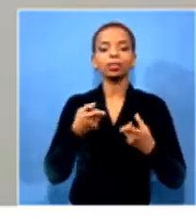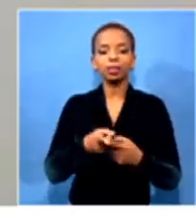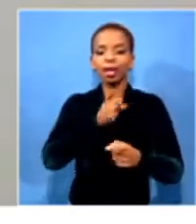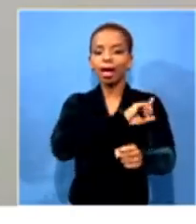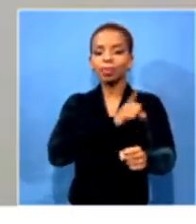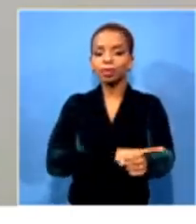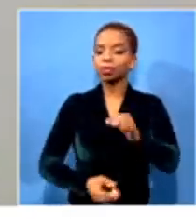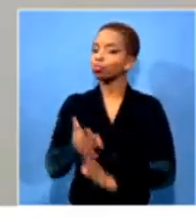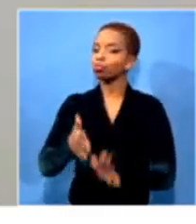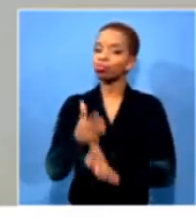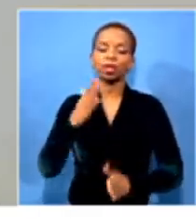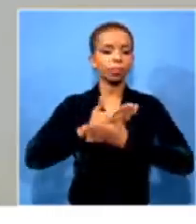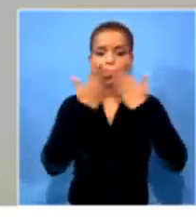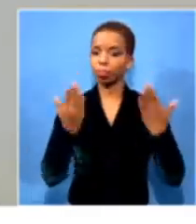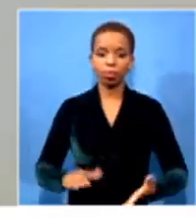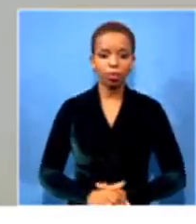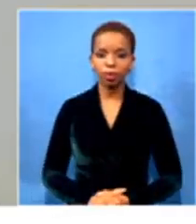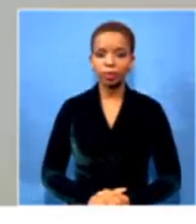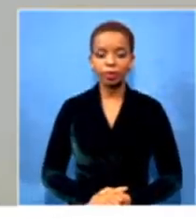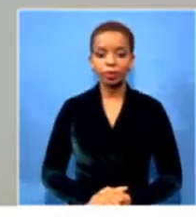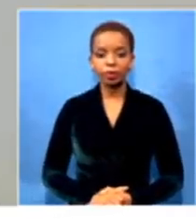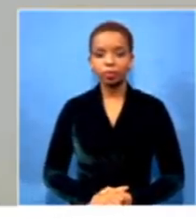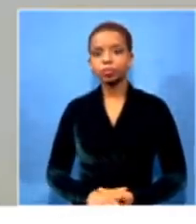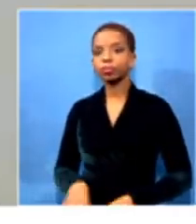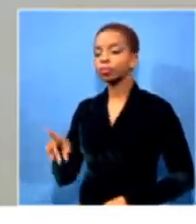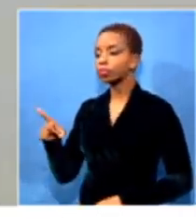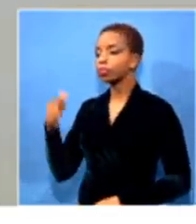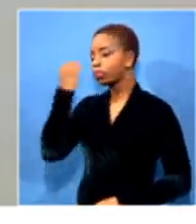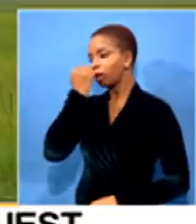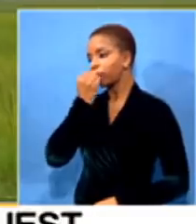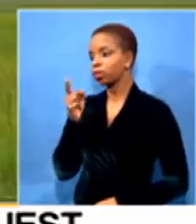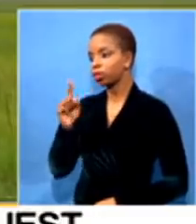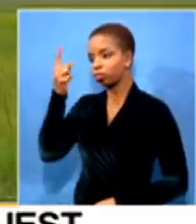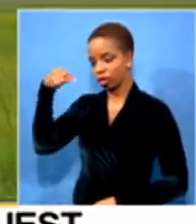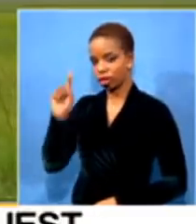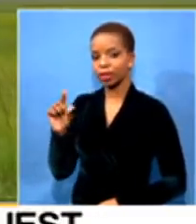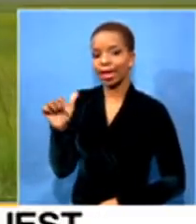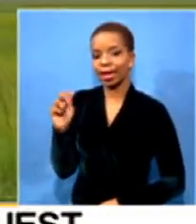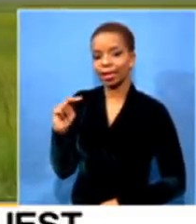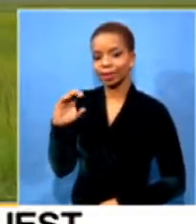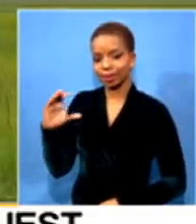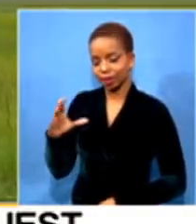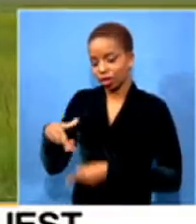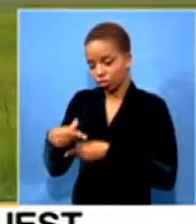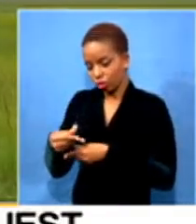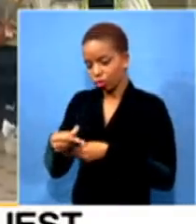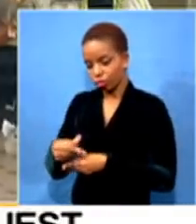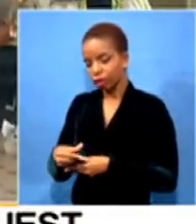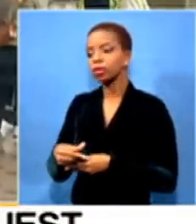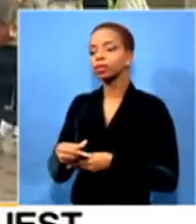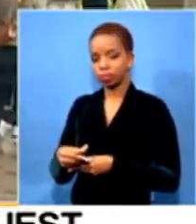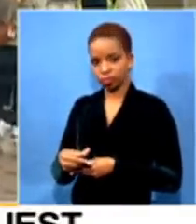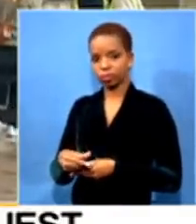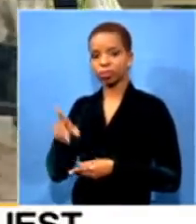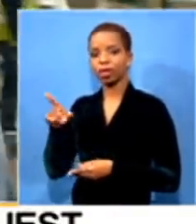actually be different from what it had before. And my apologies, you're right. It's an ANC document that we were told was leaked. And Enoch Godongwana came